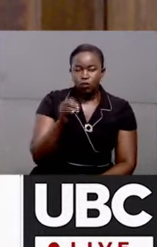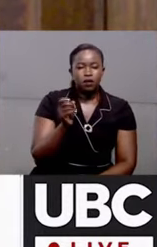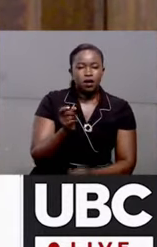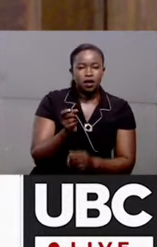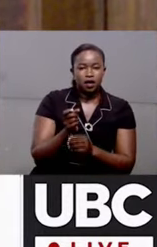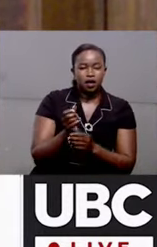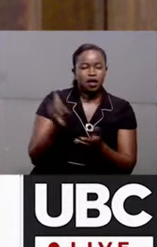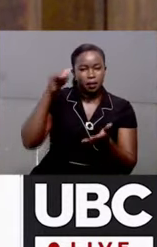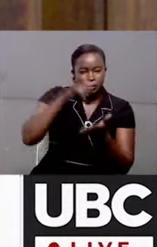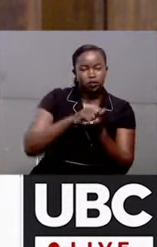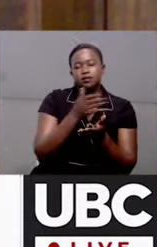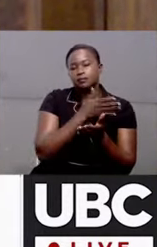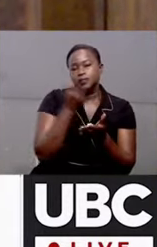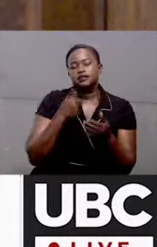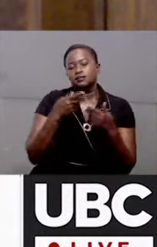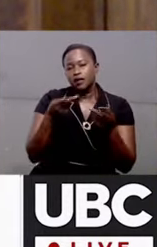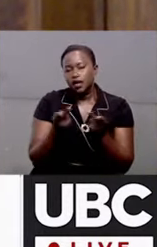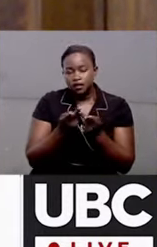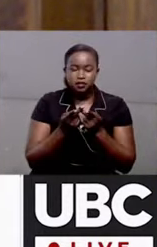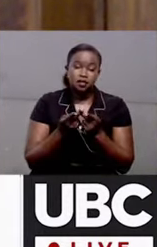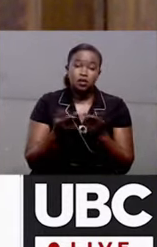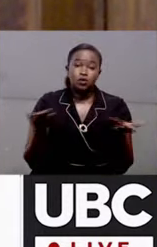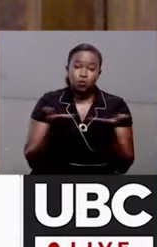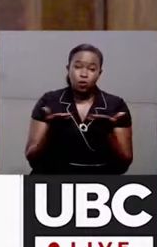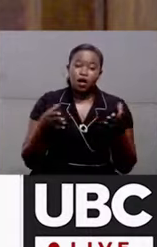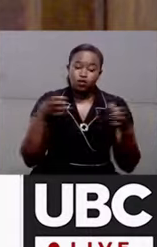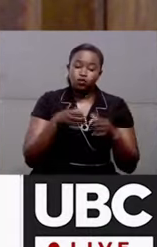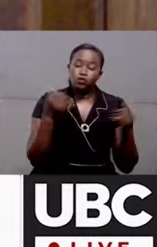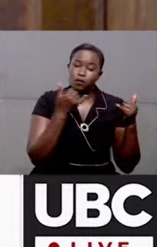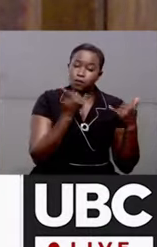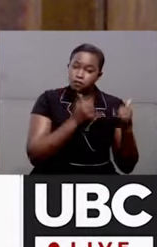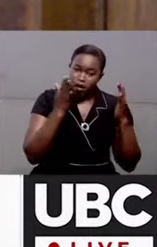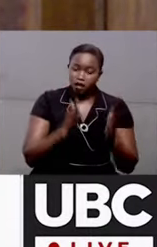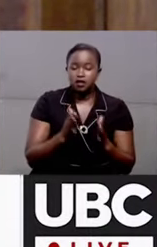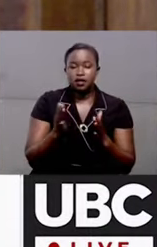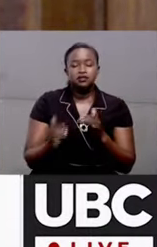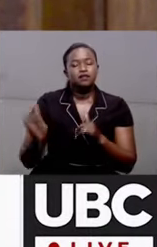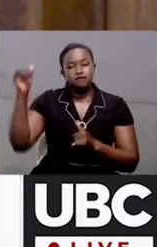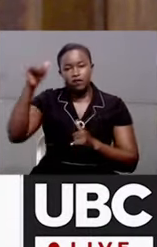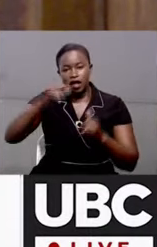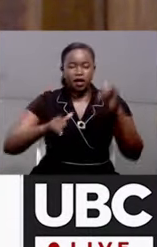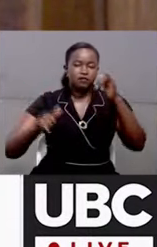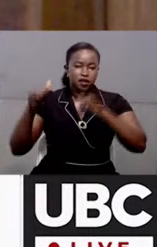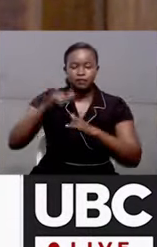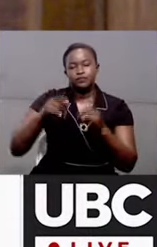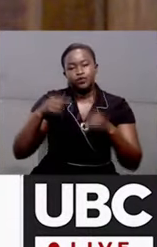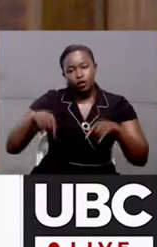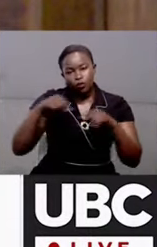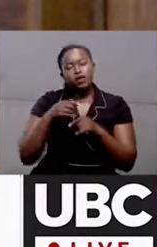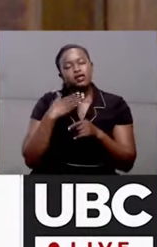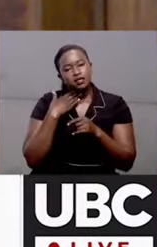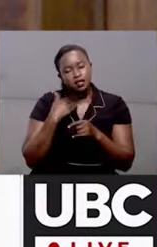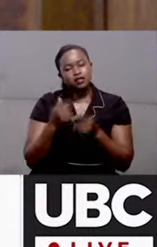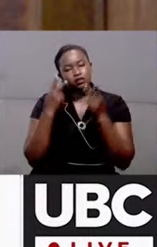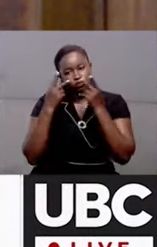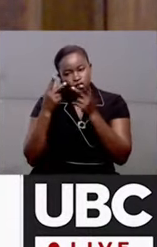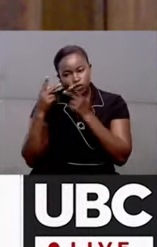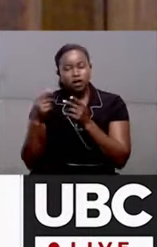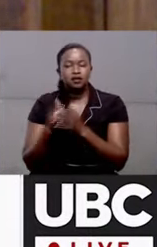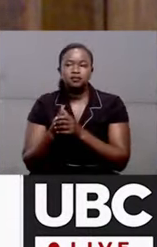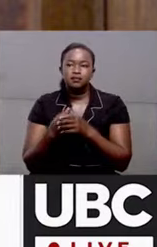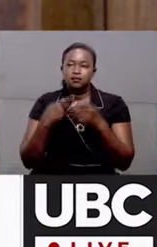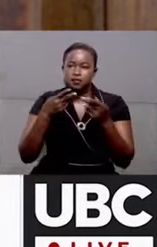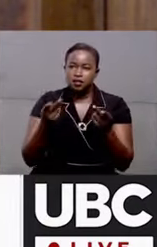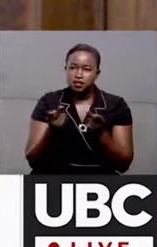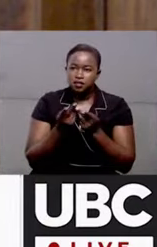place where the players would fly in. And so we need to look at places and like Soroti,